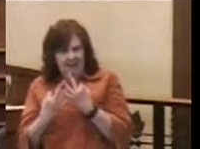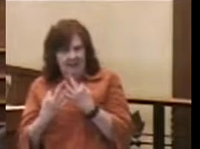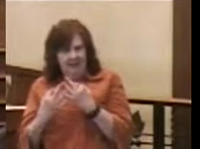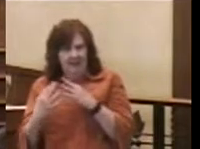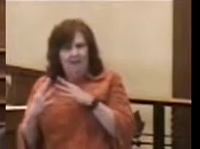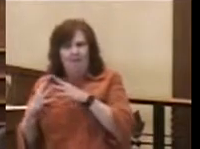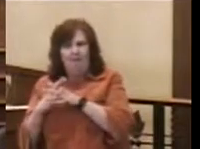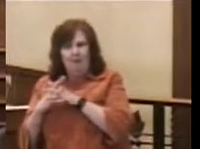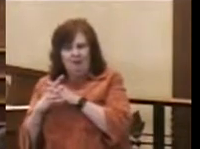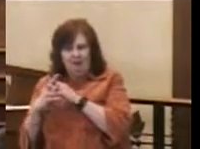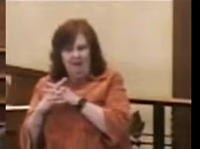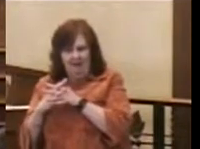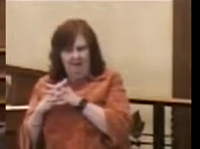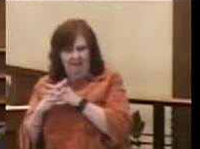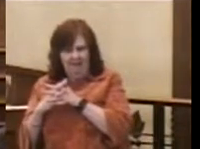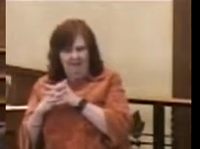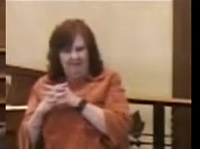Football.